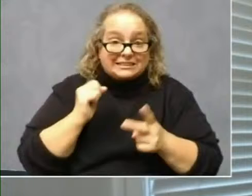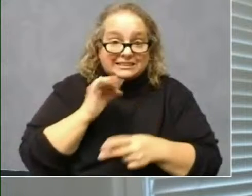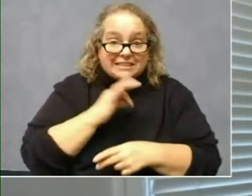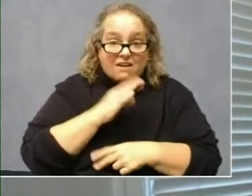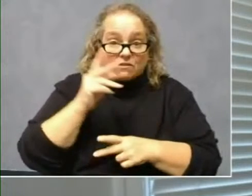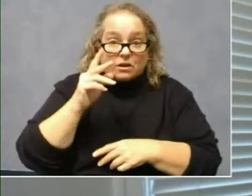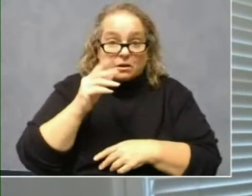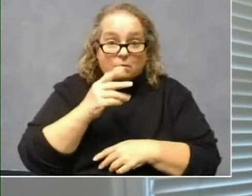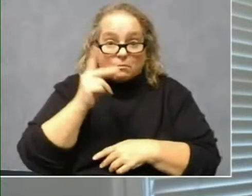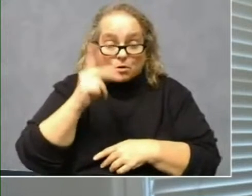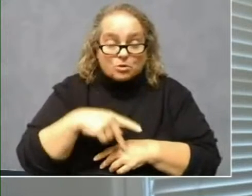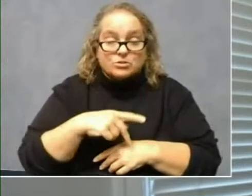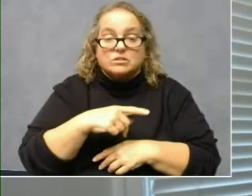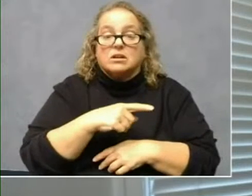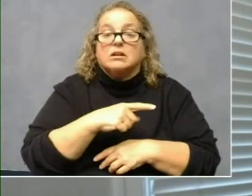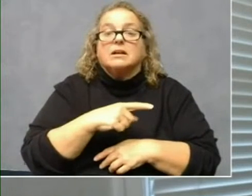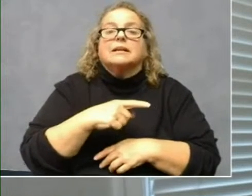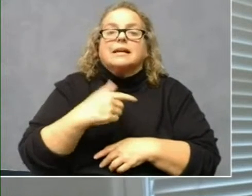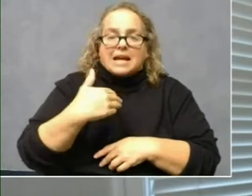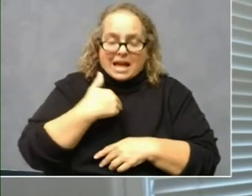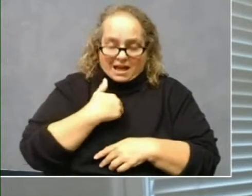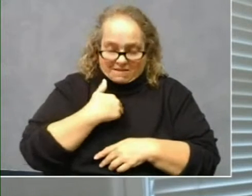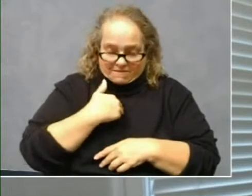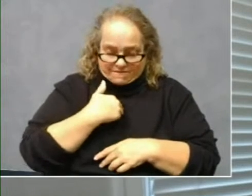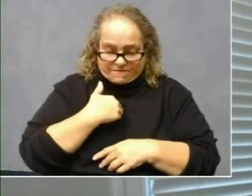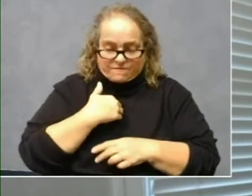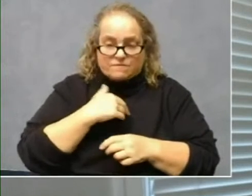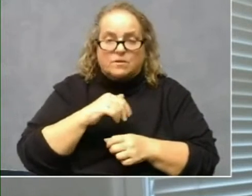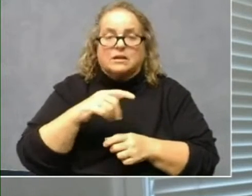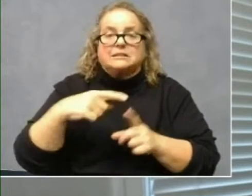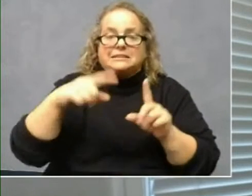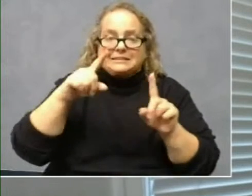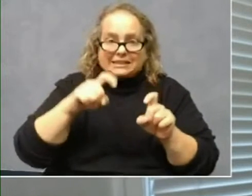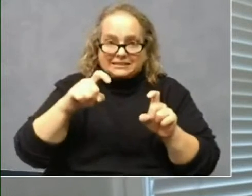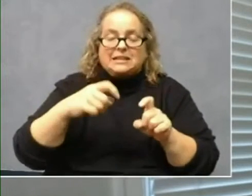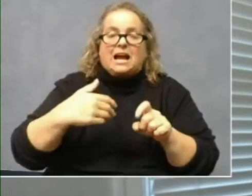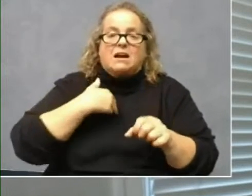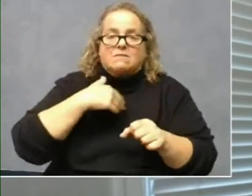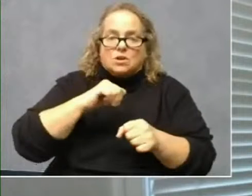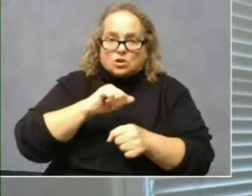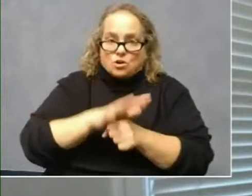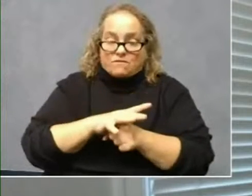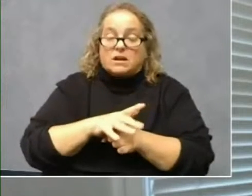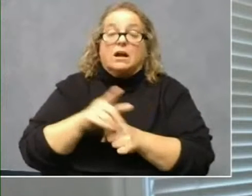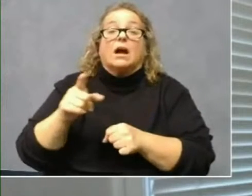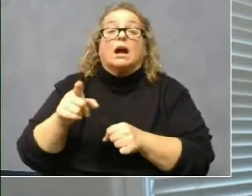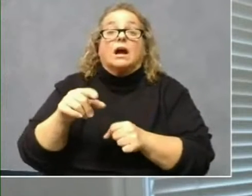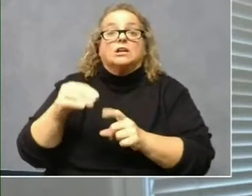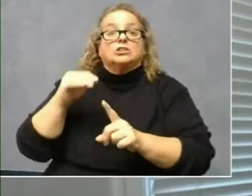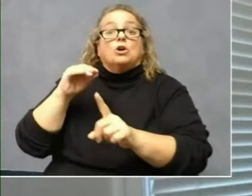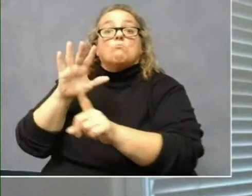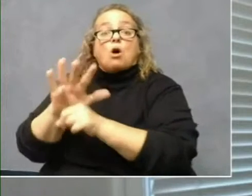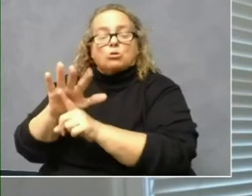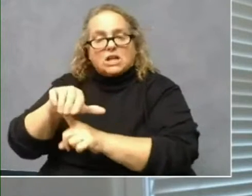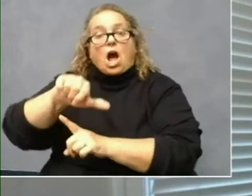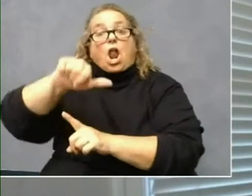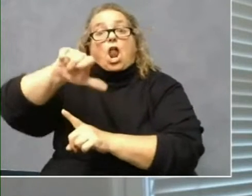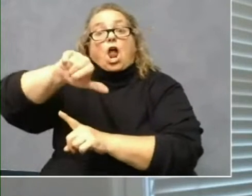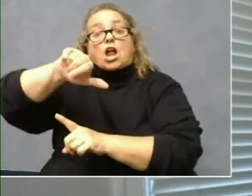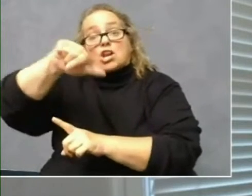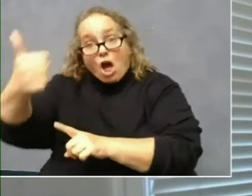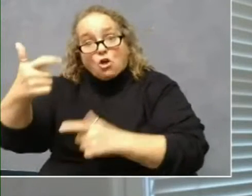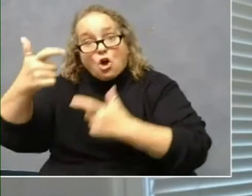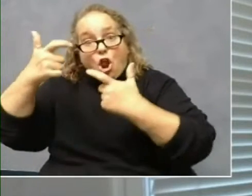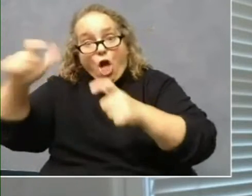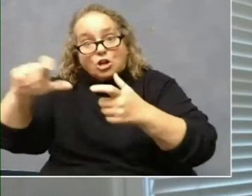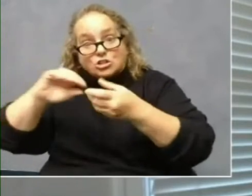this second staff member subsequently exposed a large number of other people. At least one student